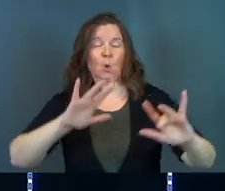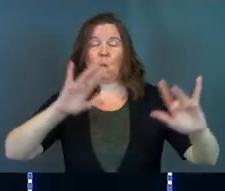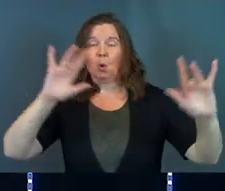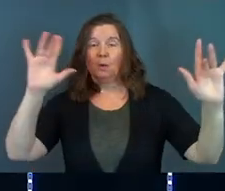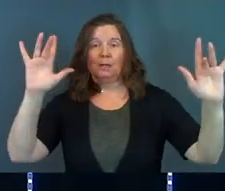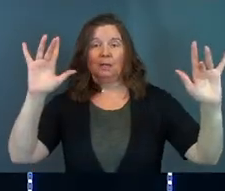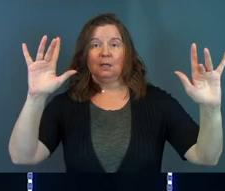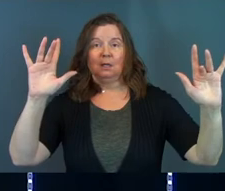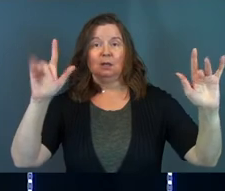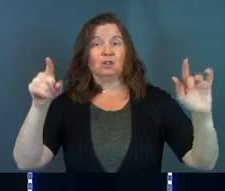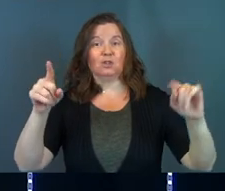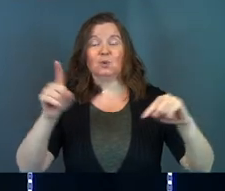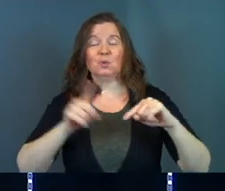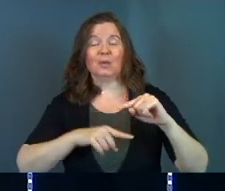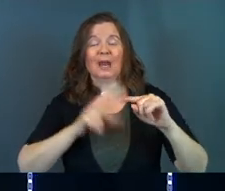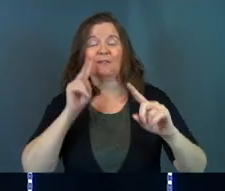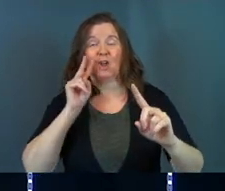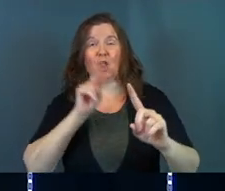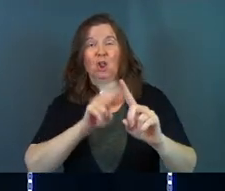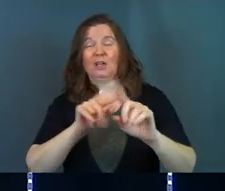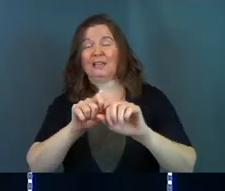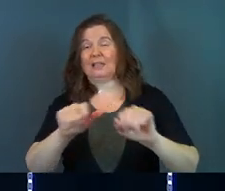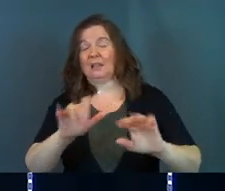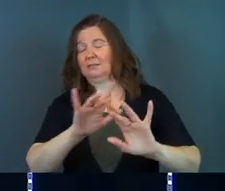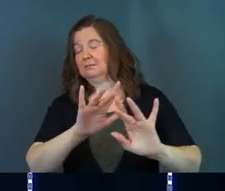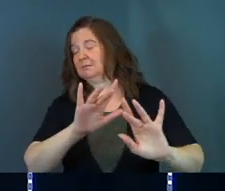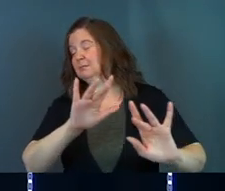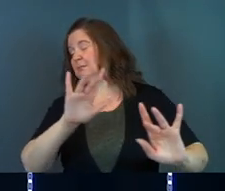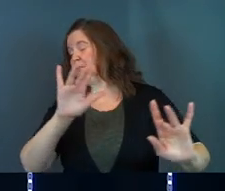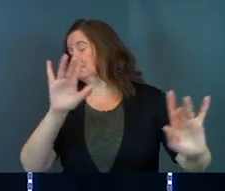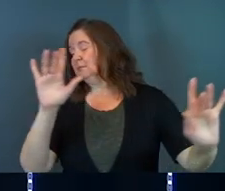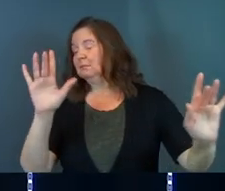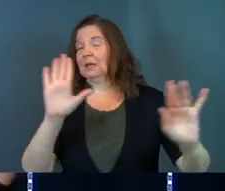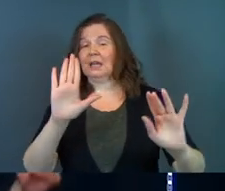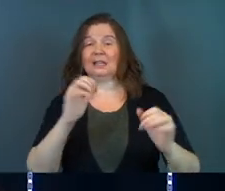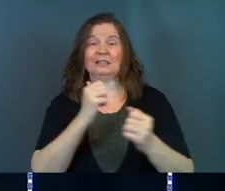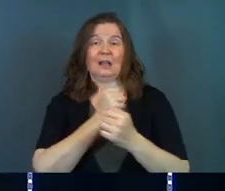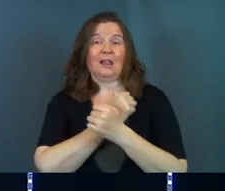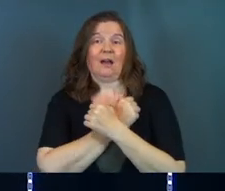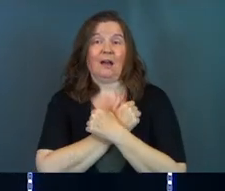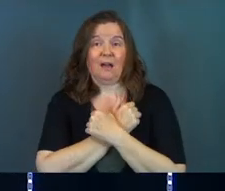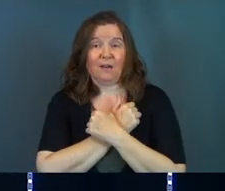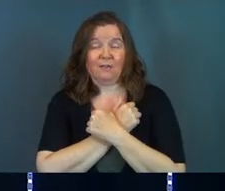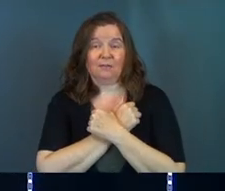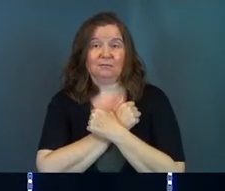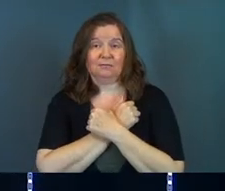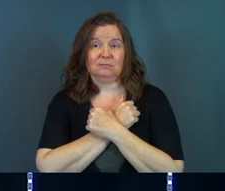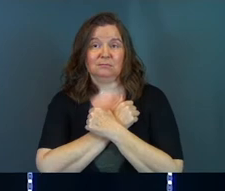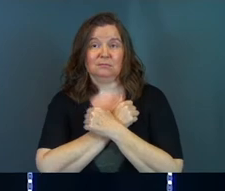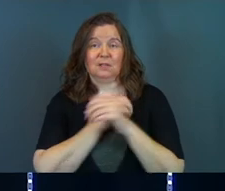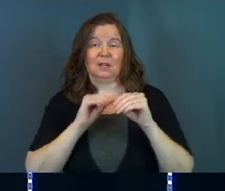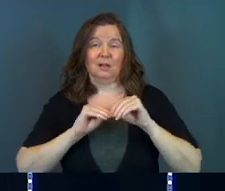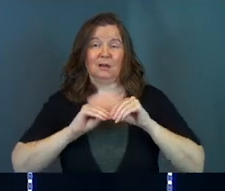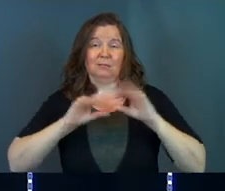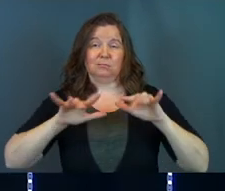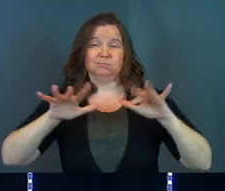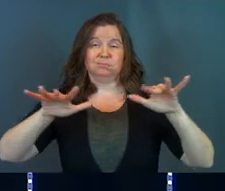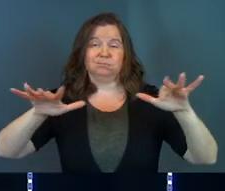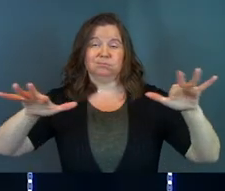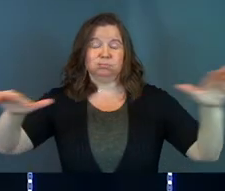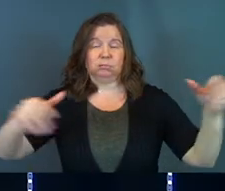Glory. You can't even look at the stage. His love. Blown